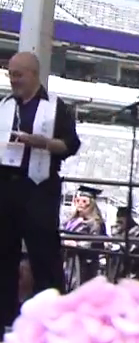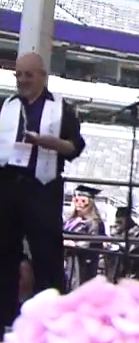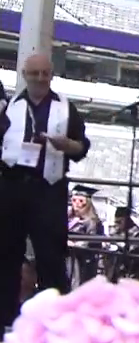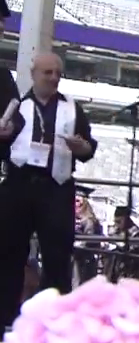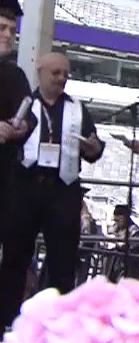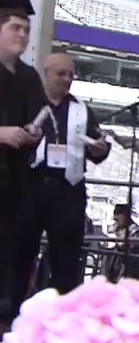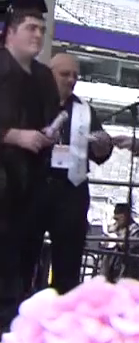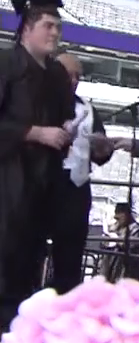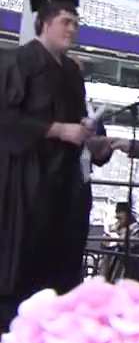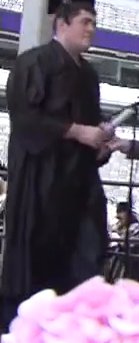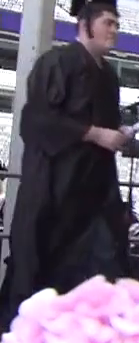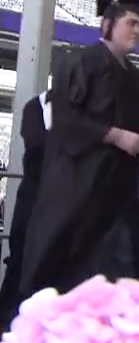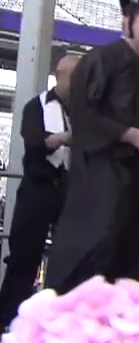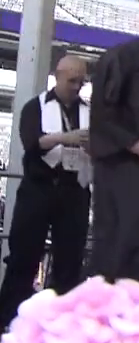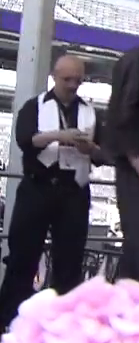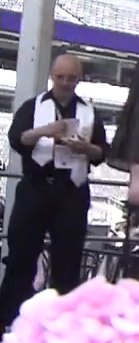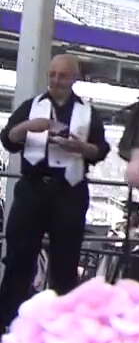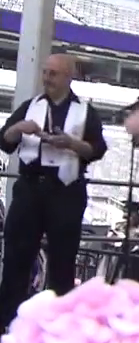Ricardo Rodriguez.